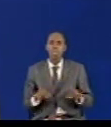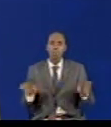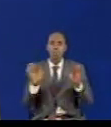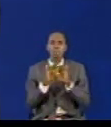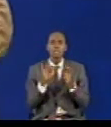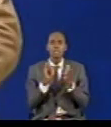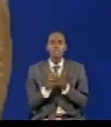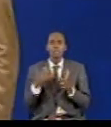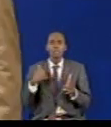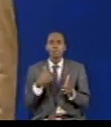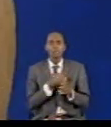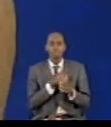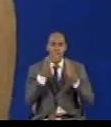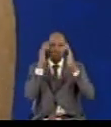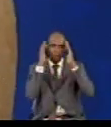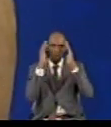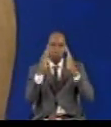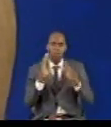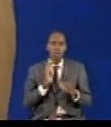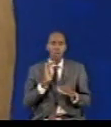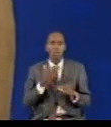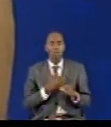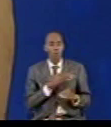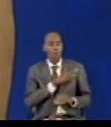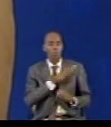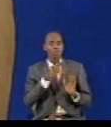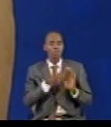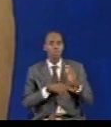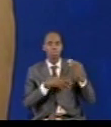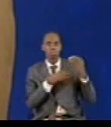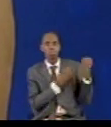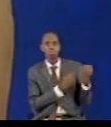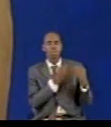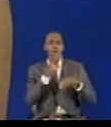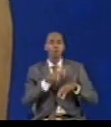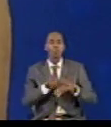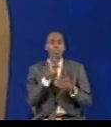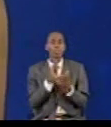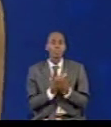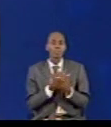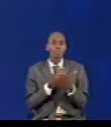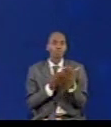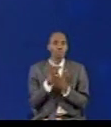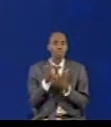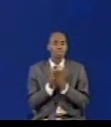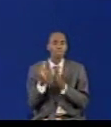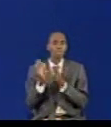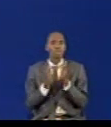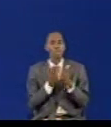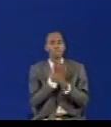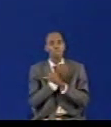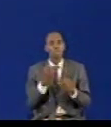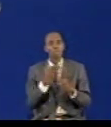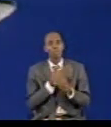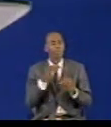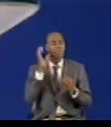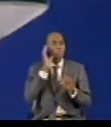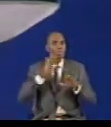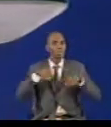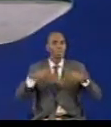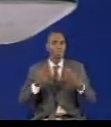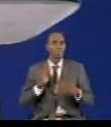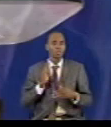focus our boldness on the fact that Jesus saves and Jesus gives us his salvation,